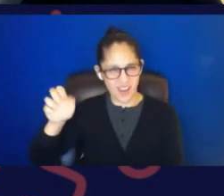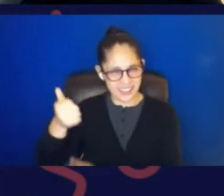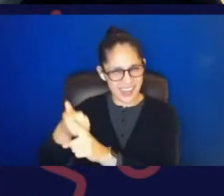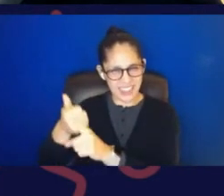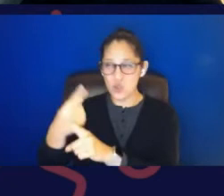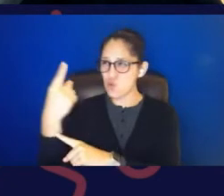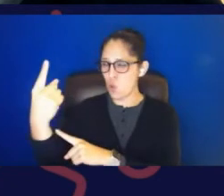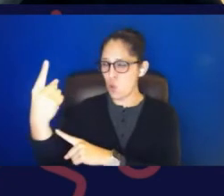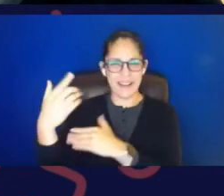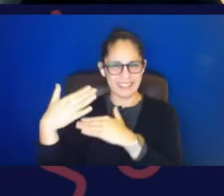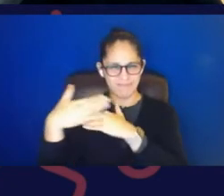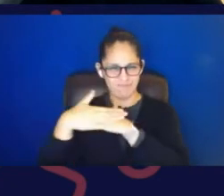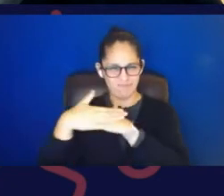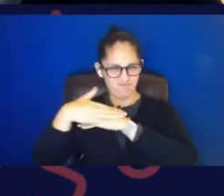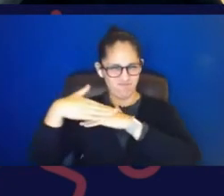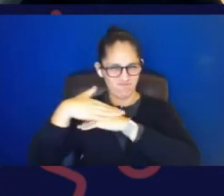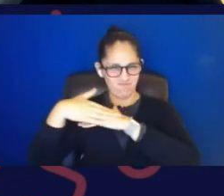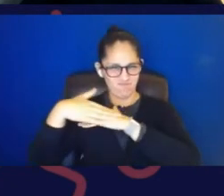that